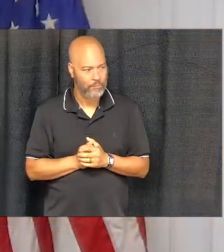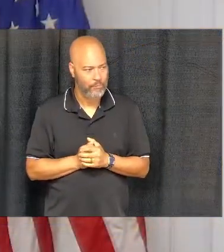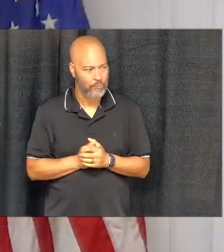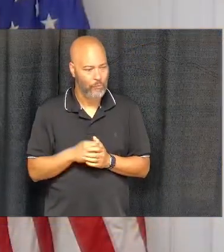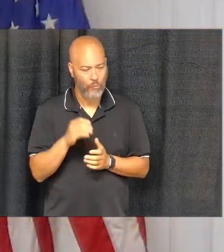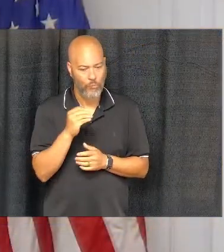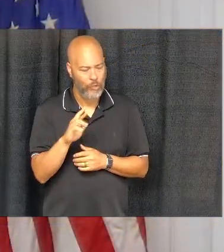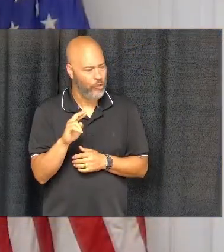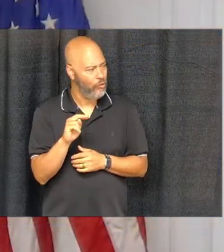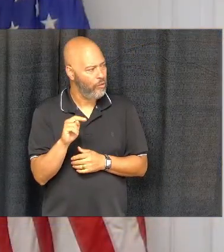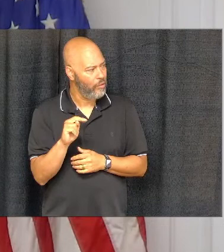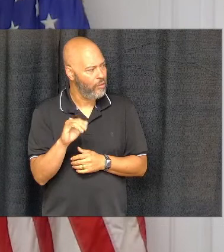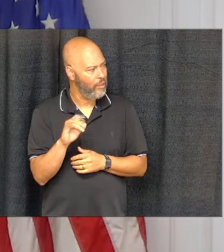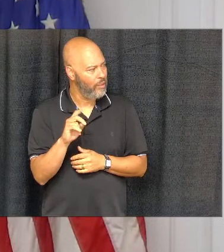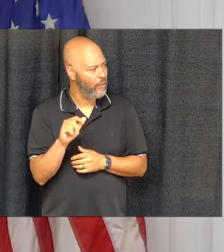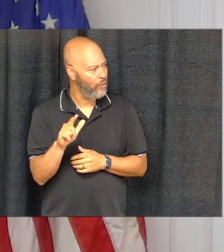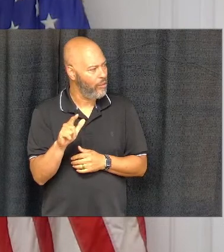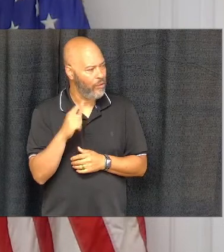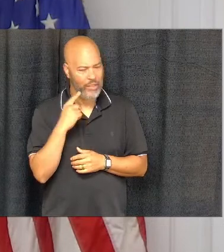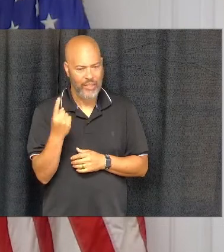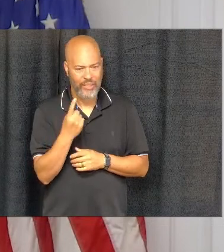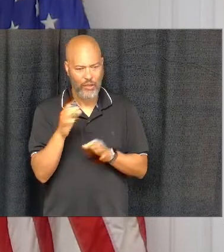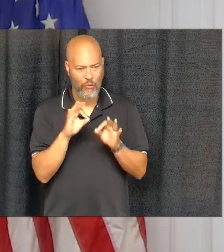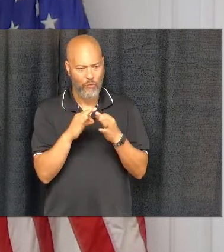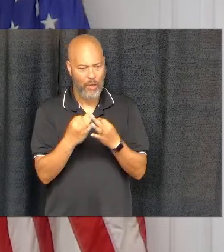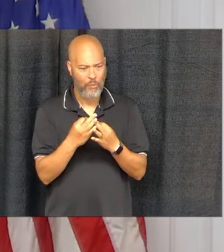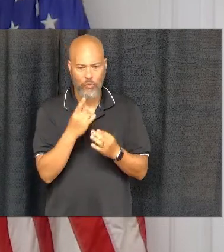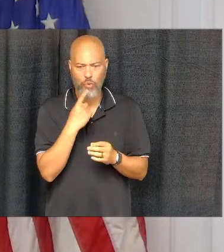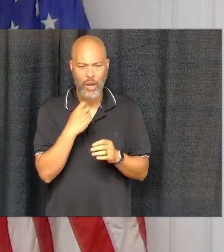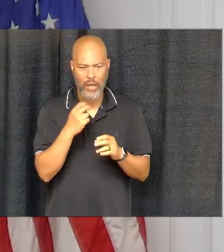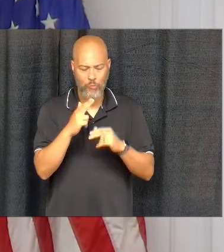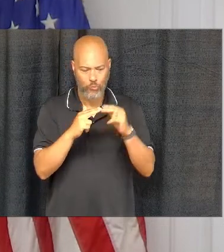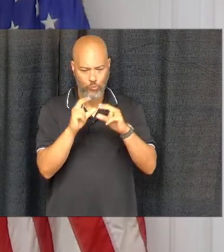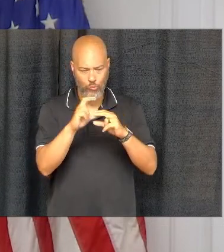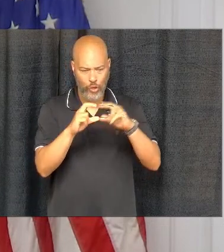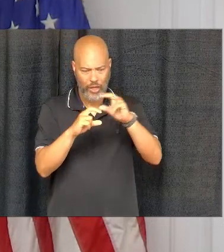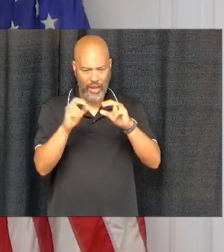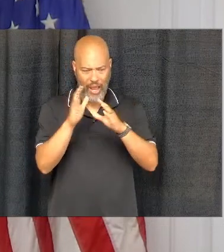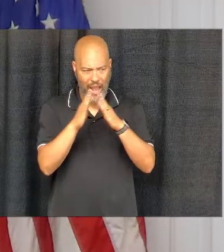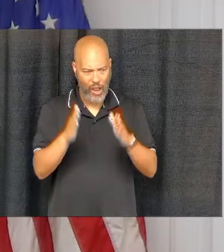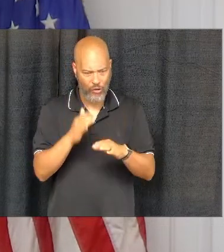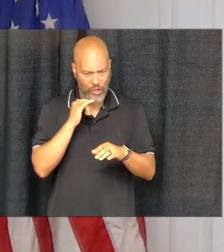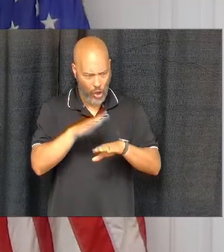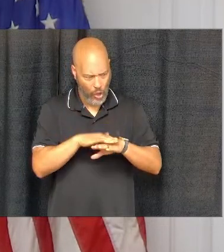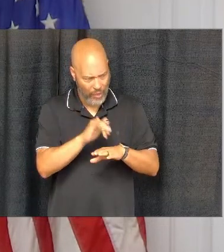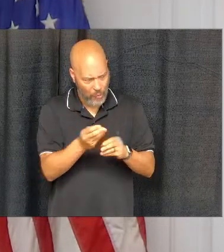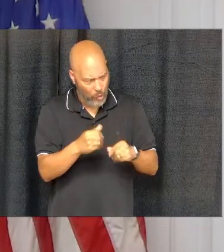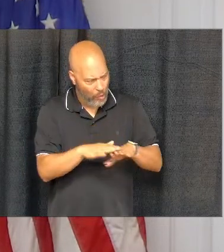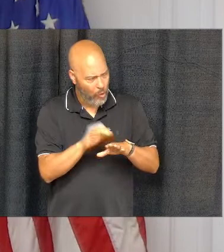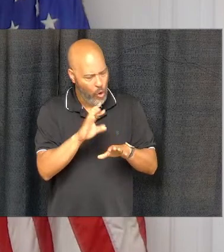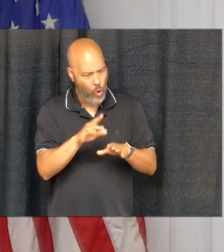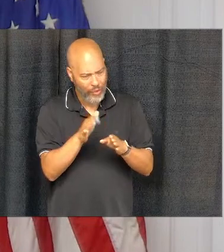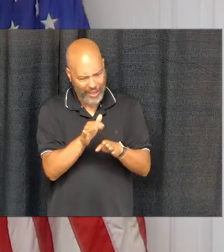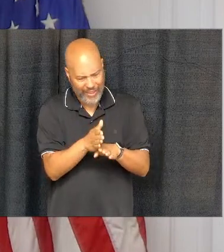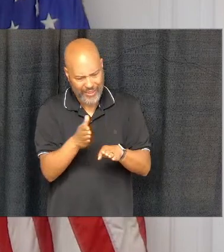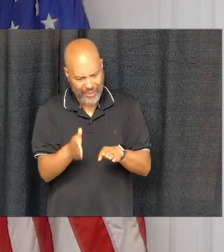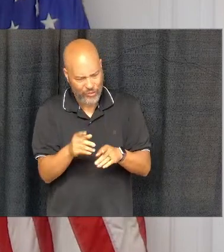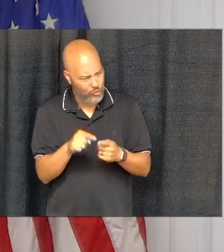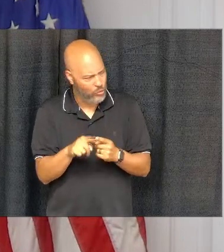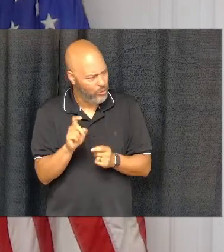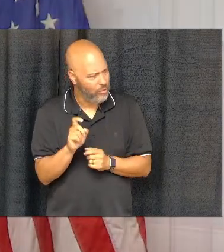Mr. Tindall, there's a single-family red brick house that sits, is that on this property or just adjacent to it?